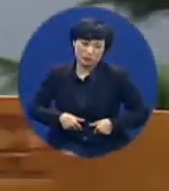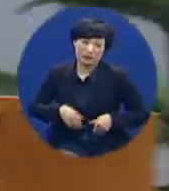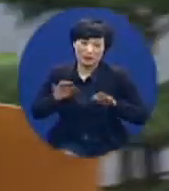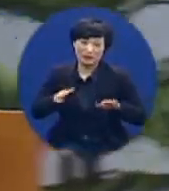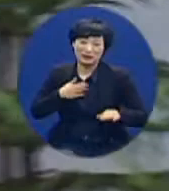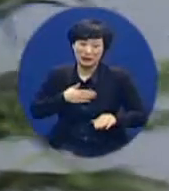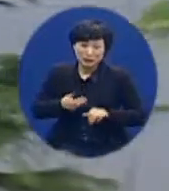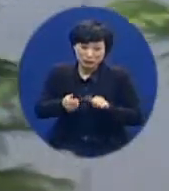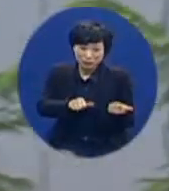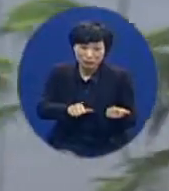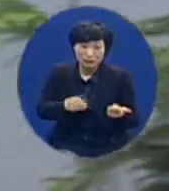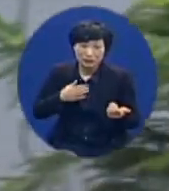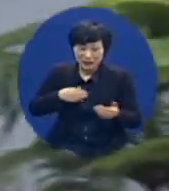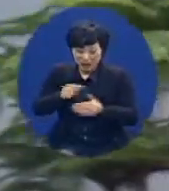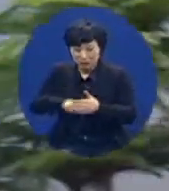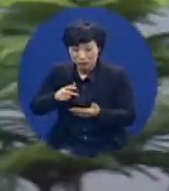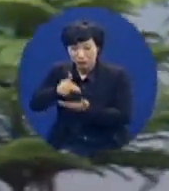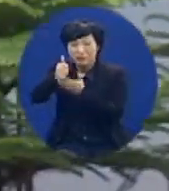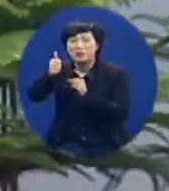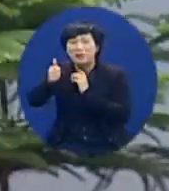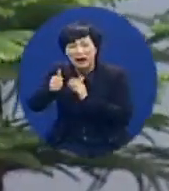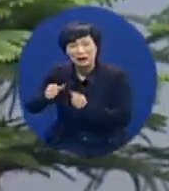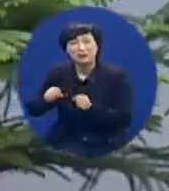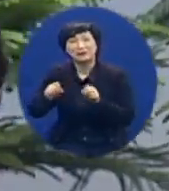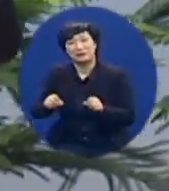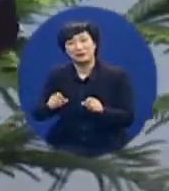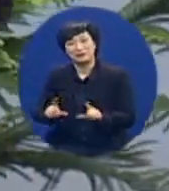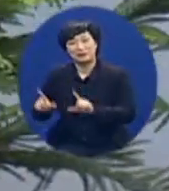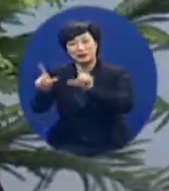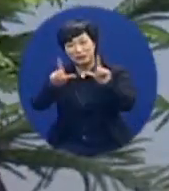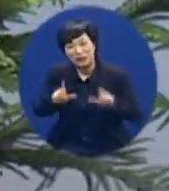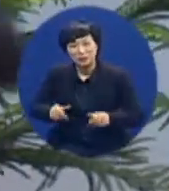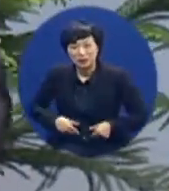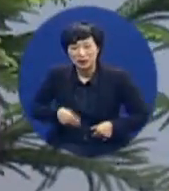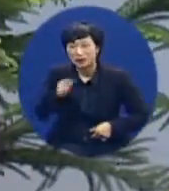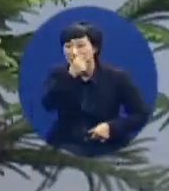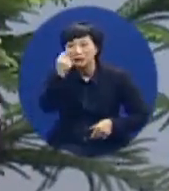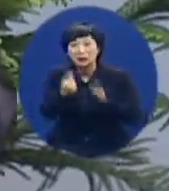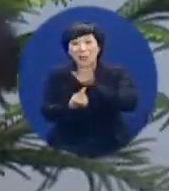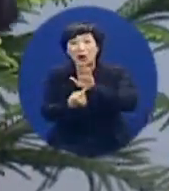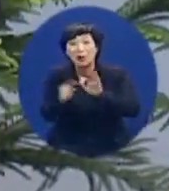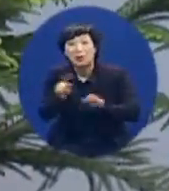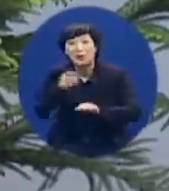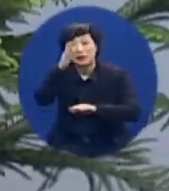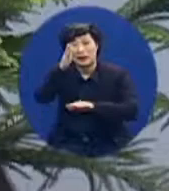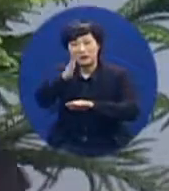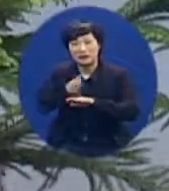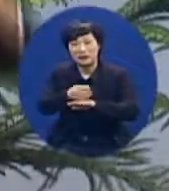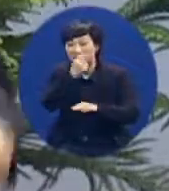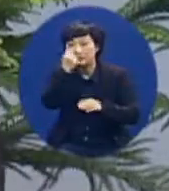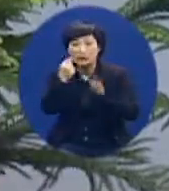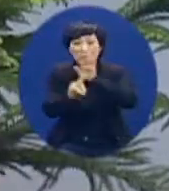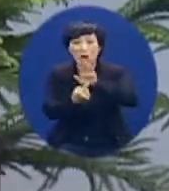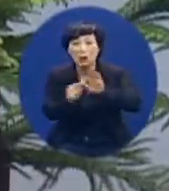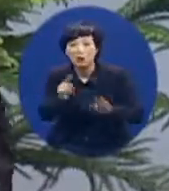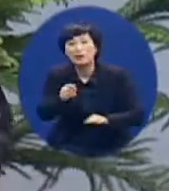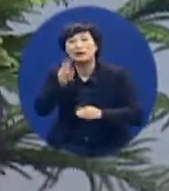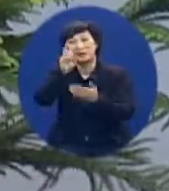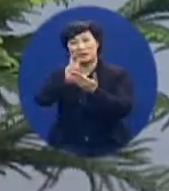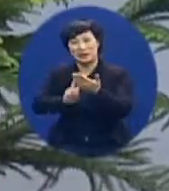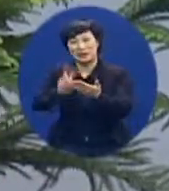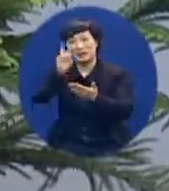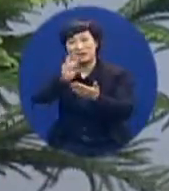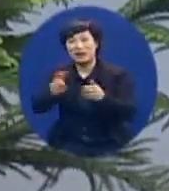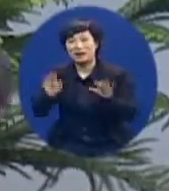I should die and the Lord should live in me. The evidence for that is giving thanks to the Lord. It is